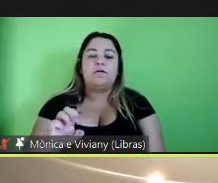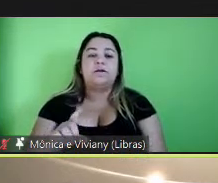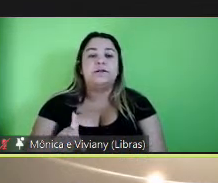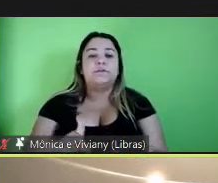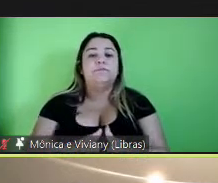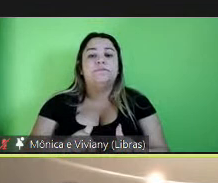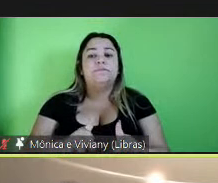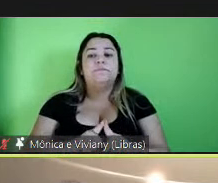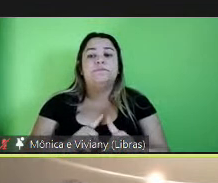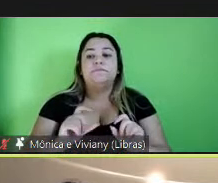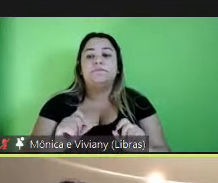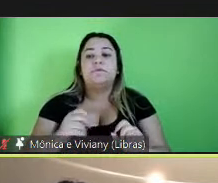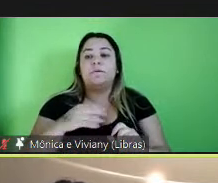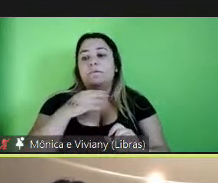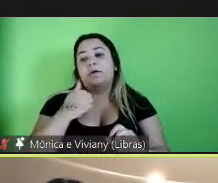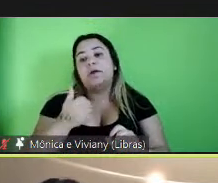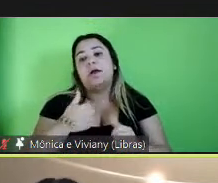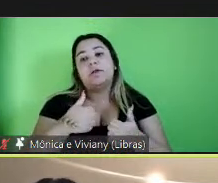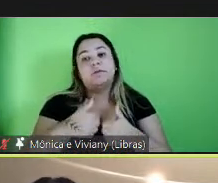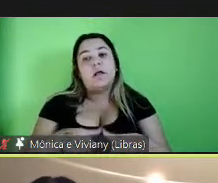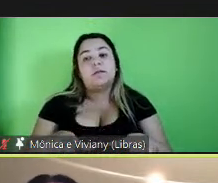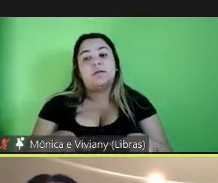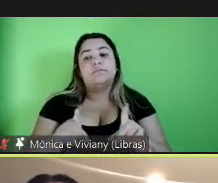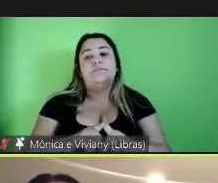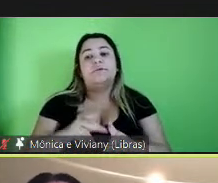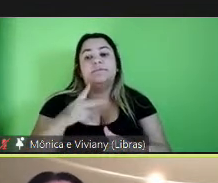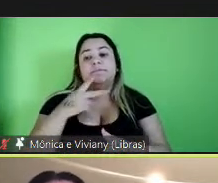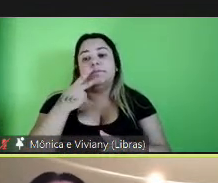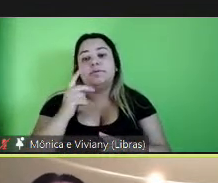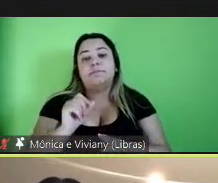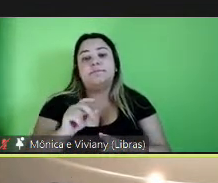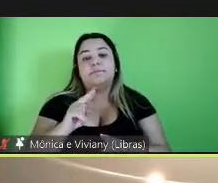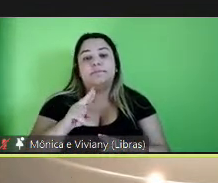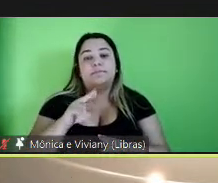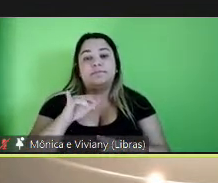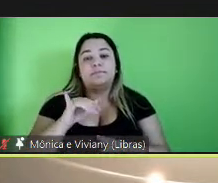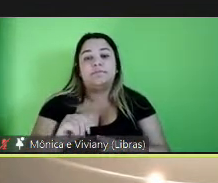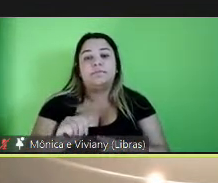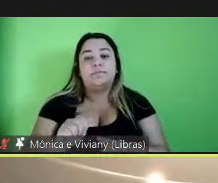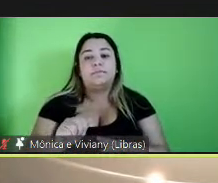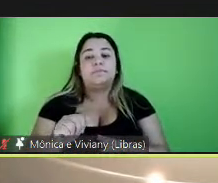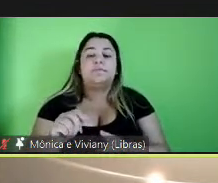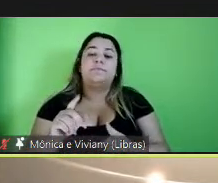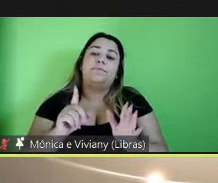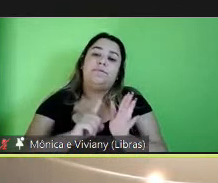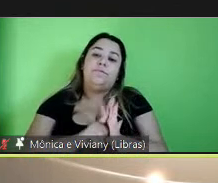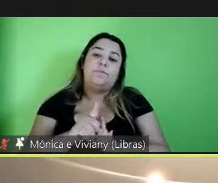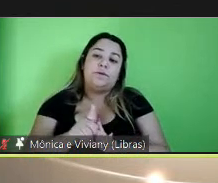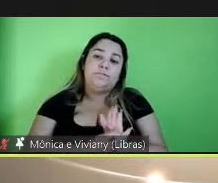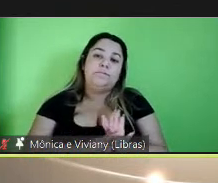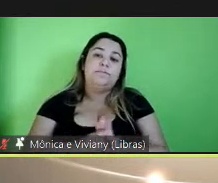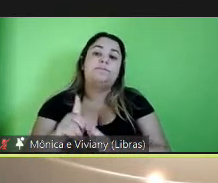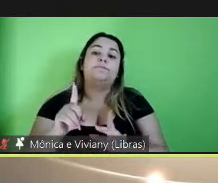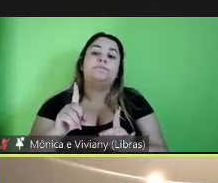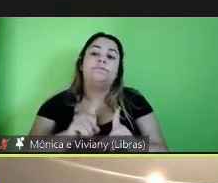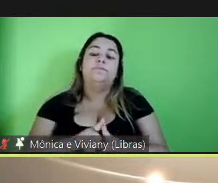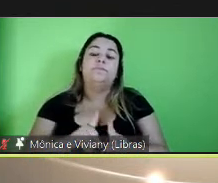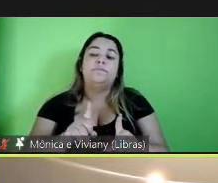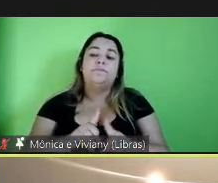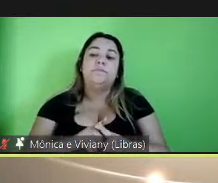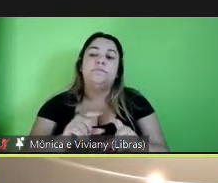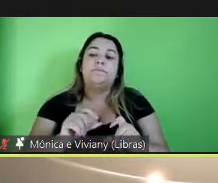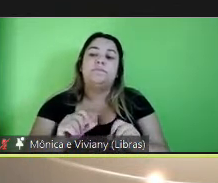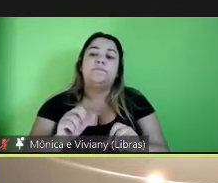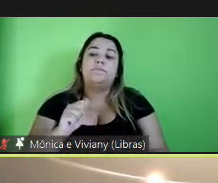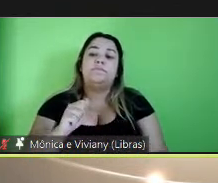And just to mention our supplementary planning guidance as well, it furthered our relationship in terms of the system approach with planning, and